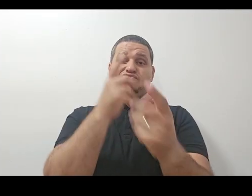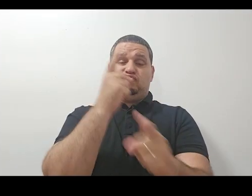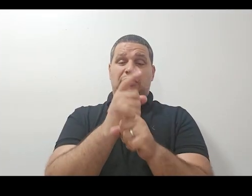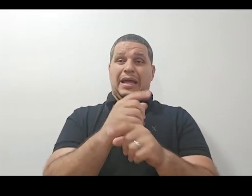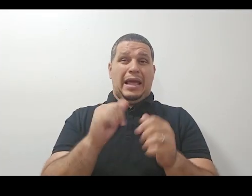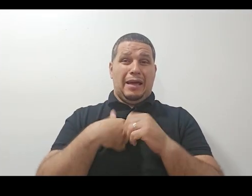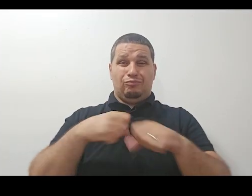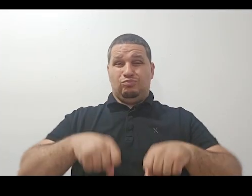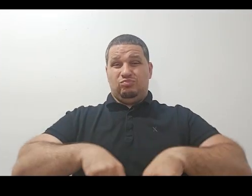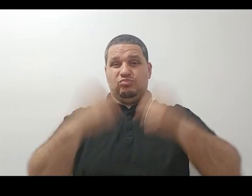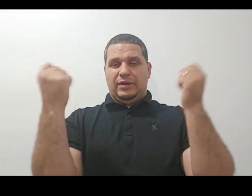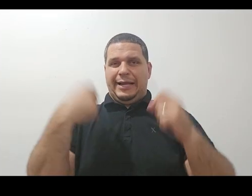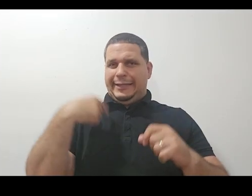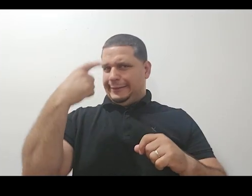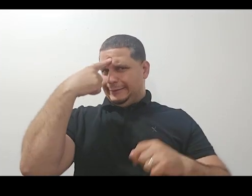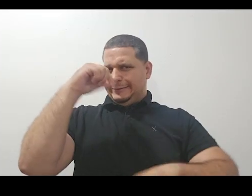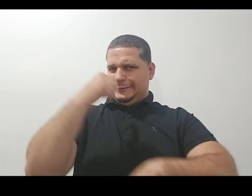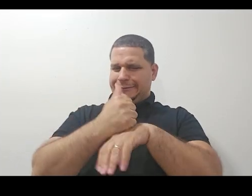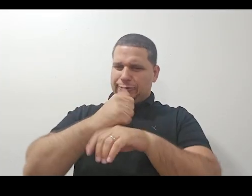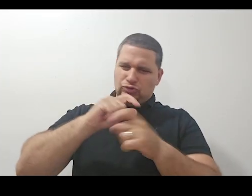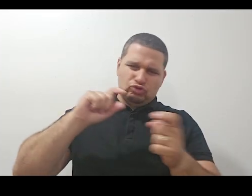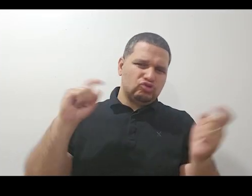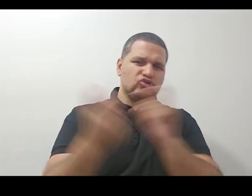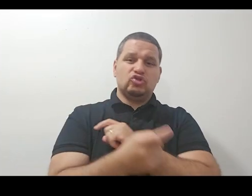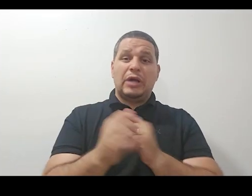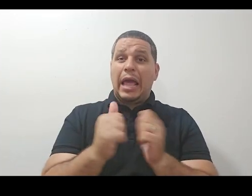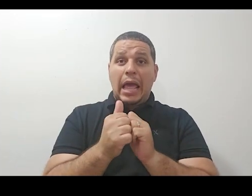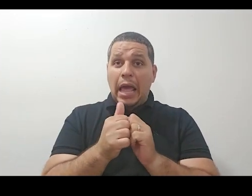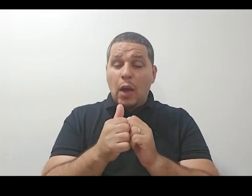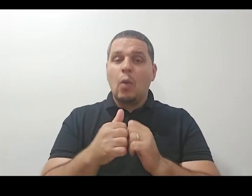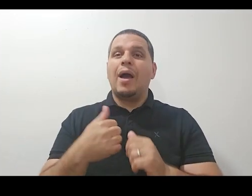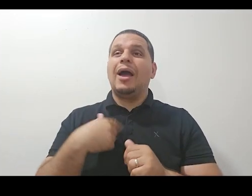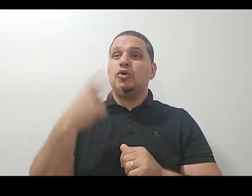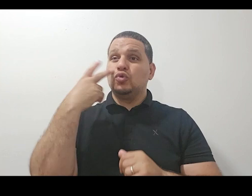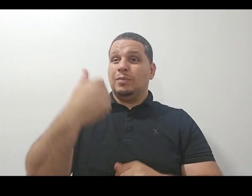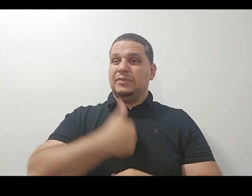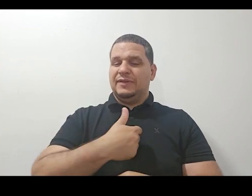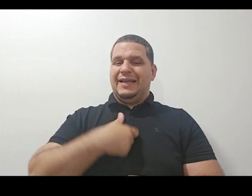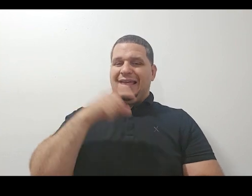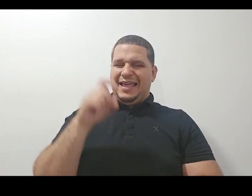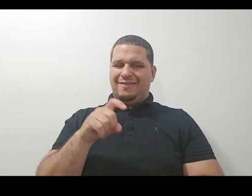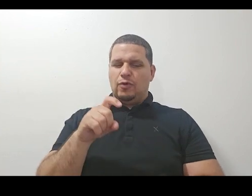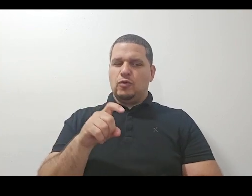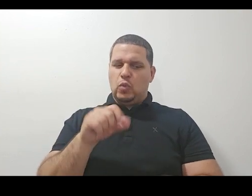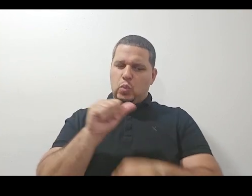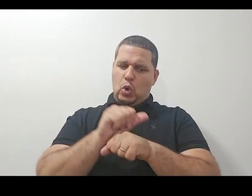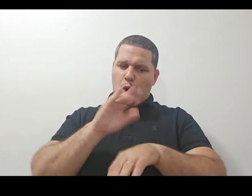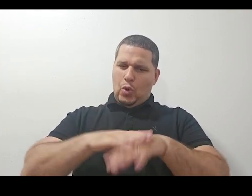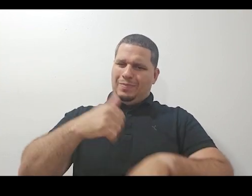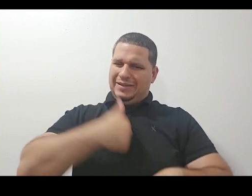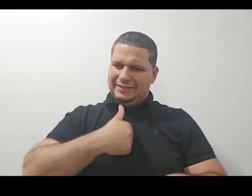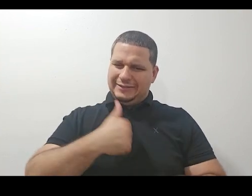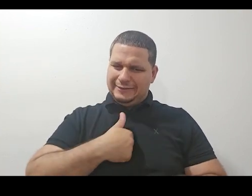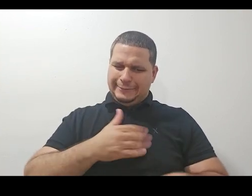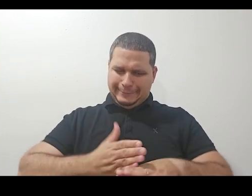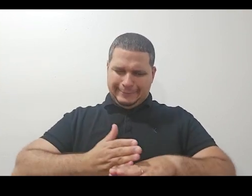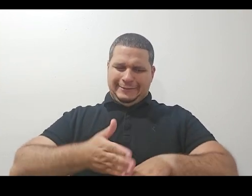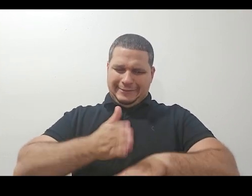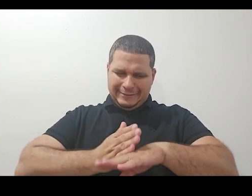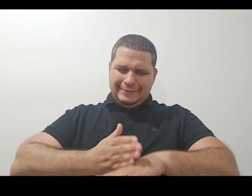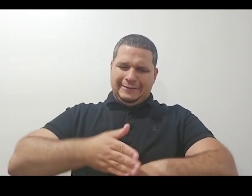in. And to break that, I had to change my mindset. And in order to change my mindset and how I saw myself, I had to actually work on